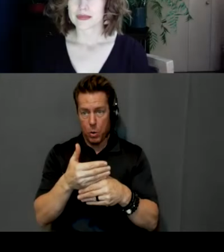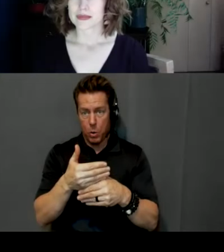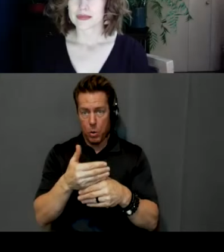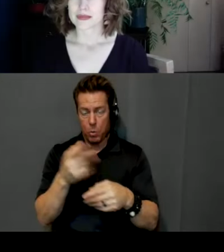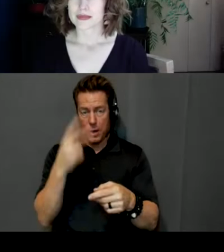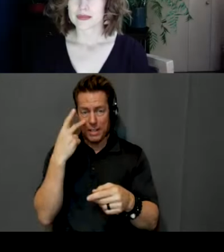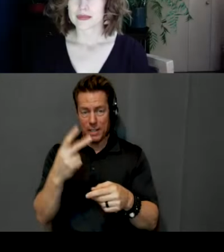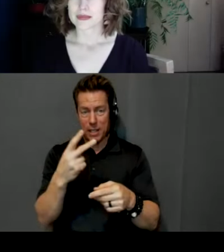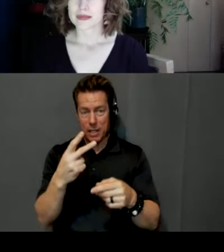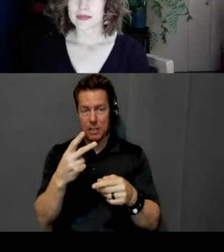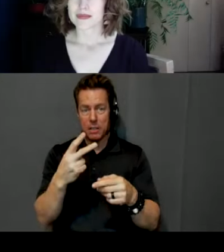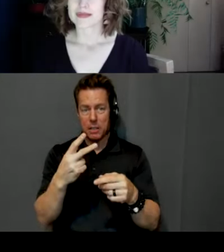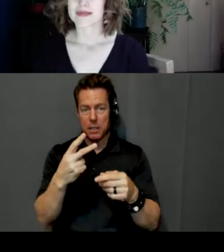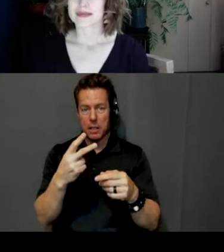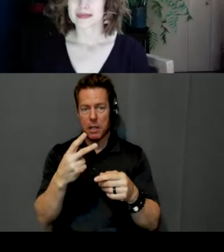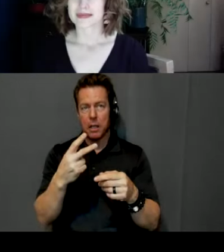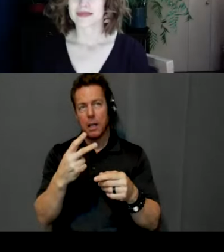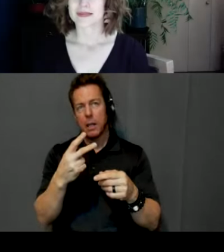a reflection of my own home.